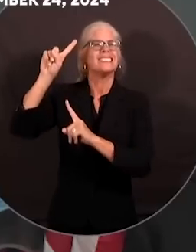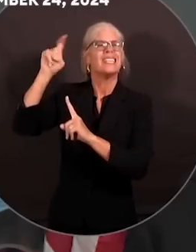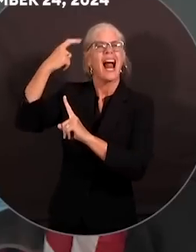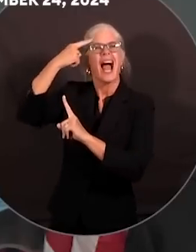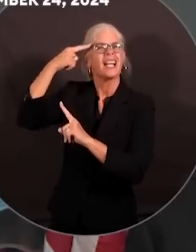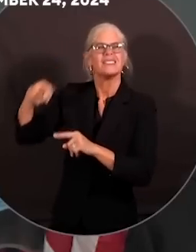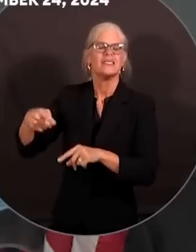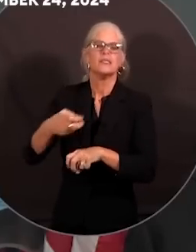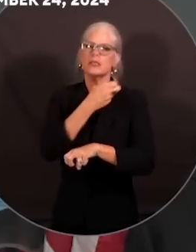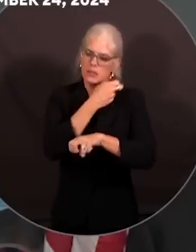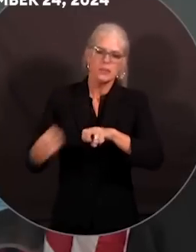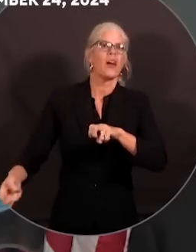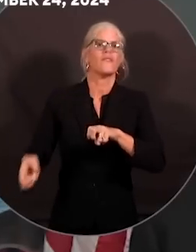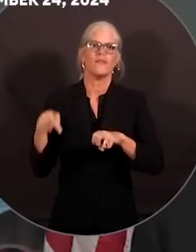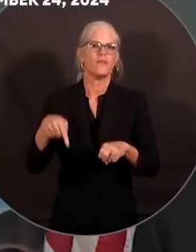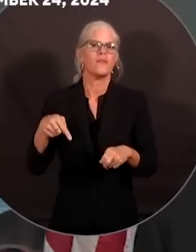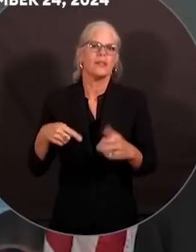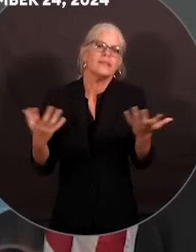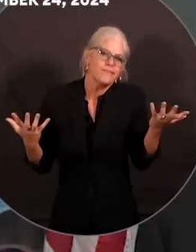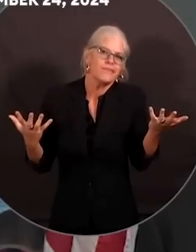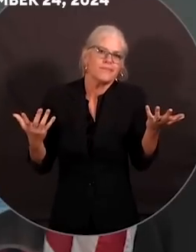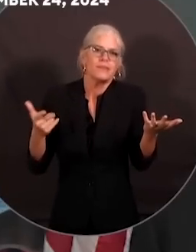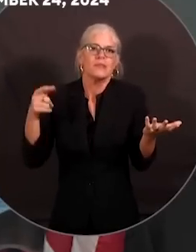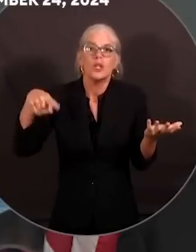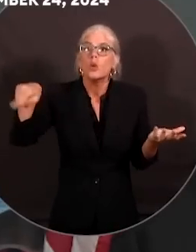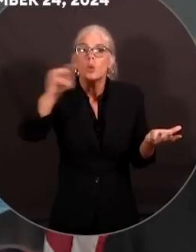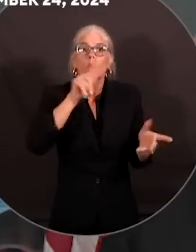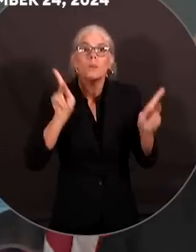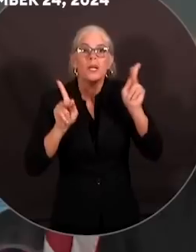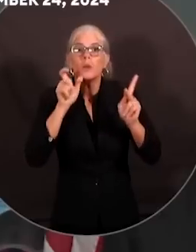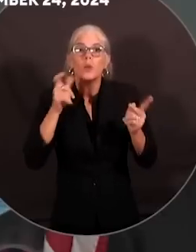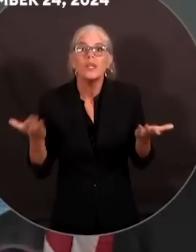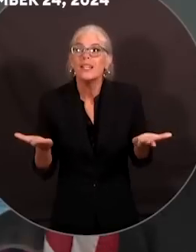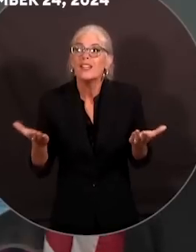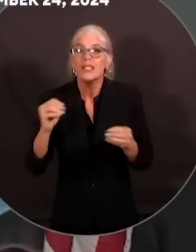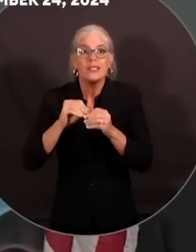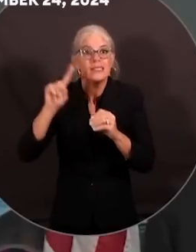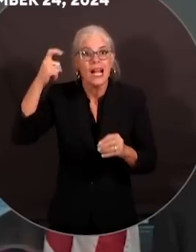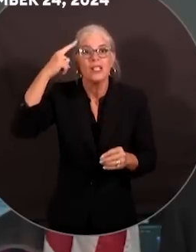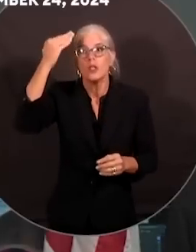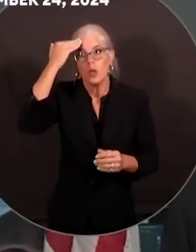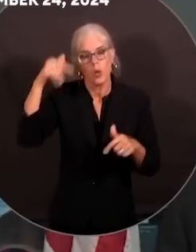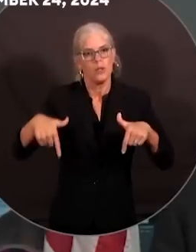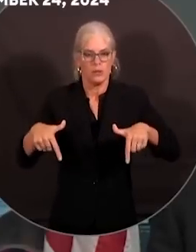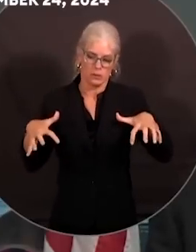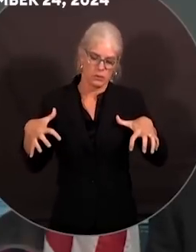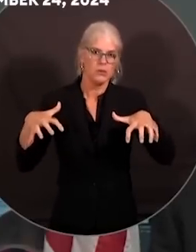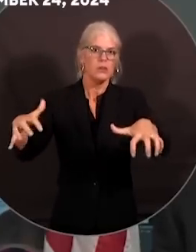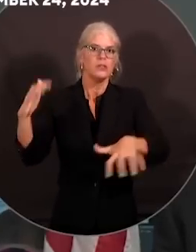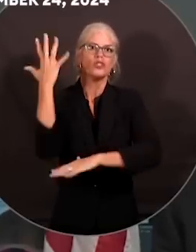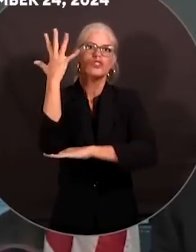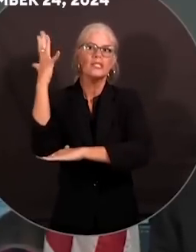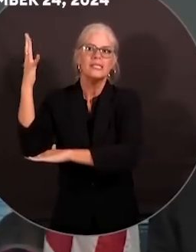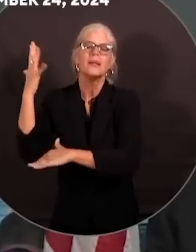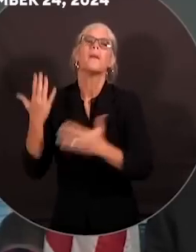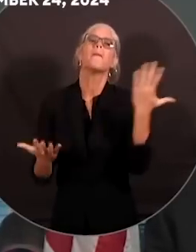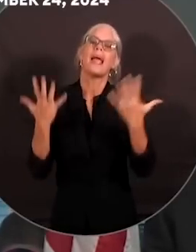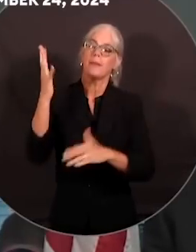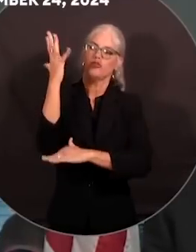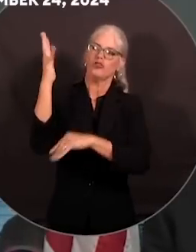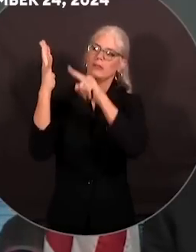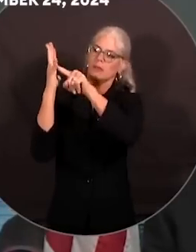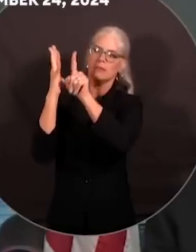just because, I mean, you guys that live here, there's a lot of trees. There's a lot of prospect for debris. It would not, if it